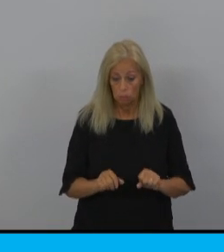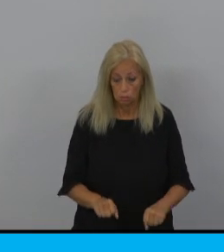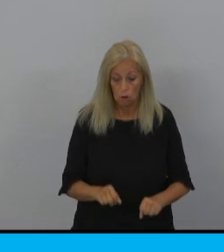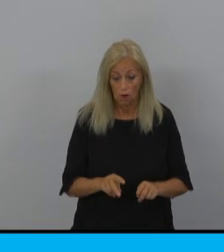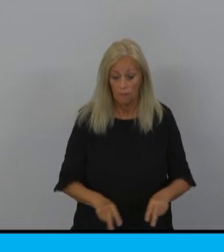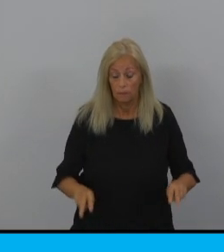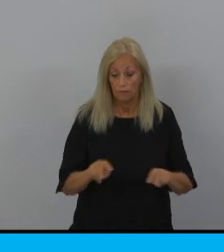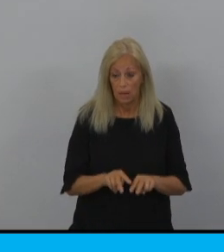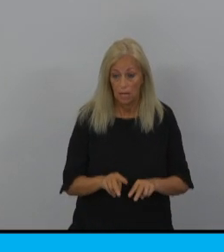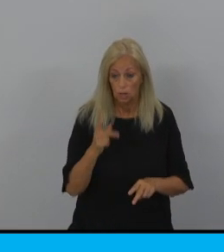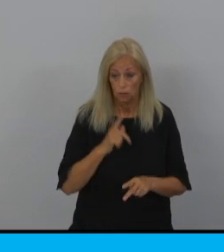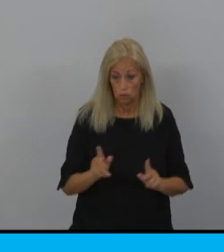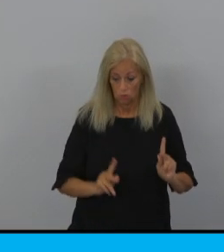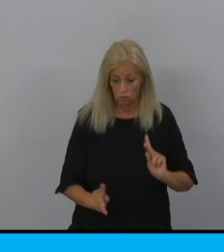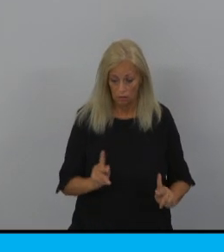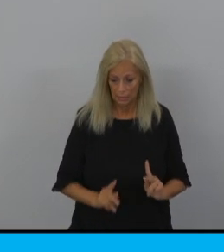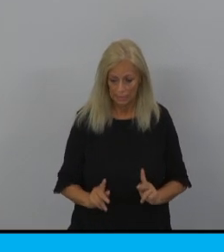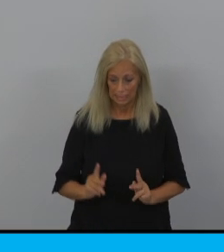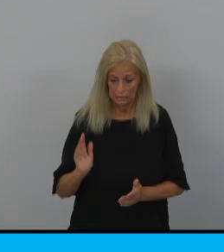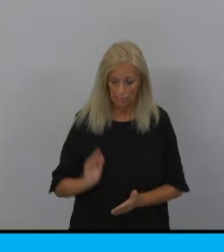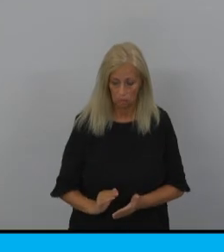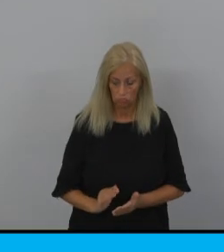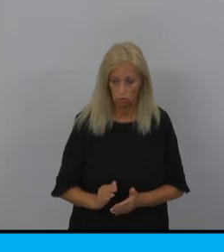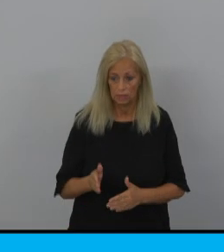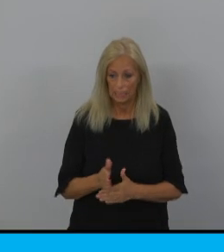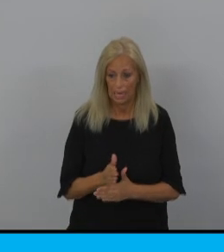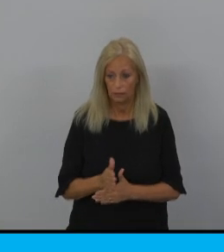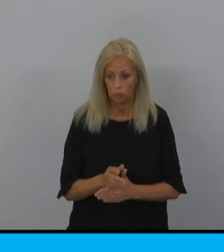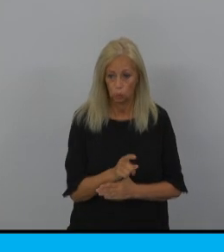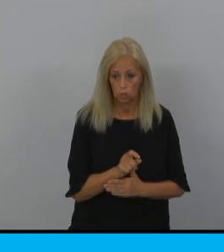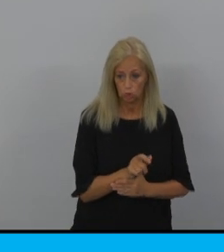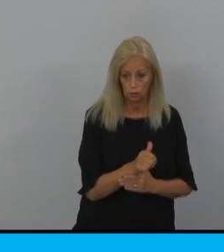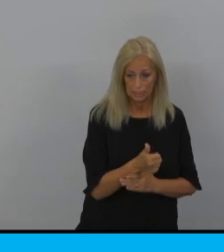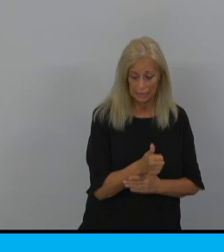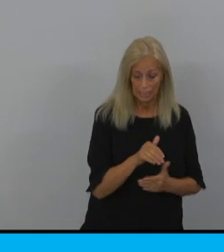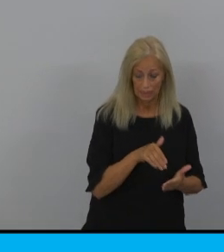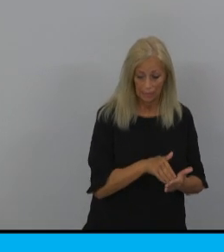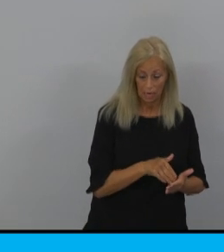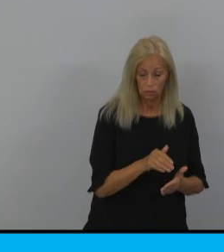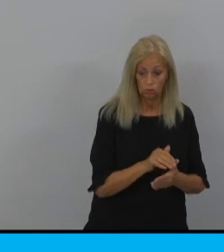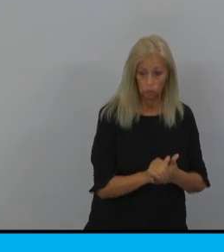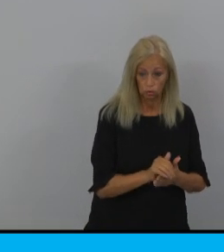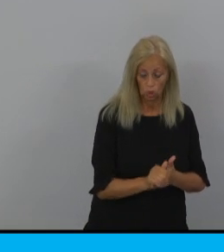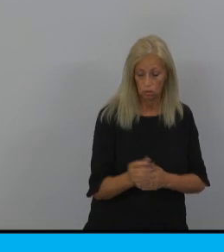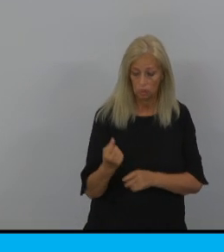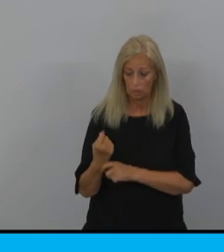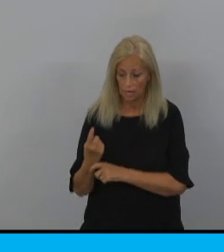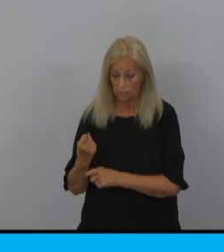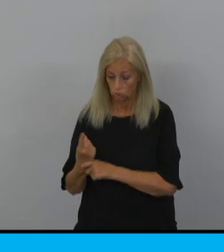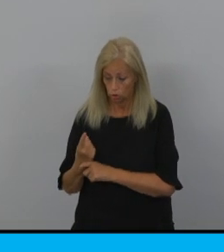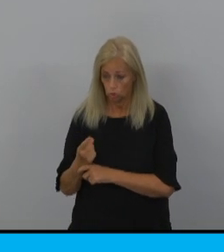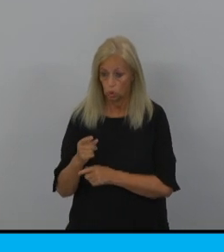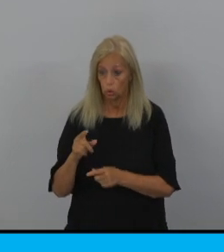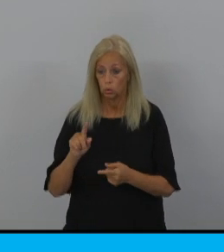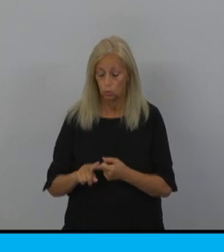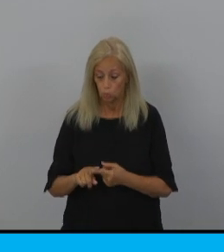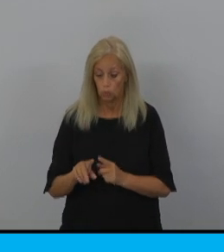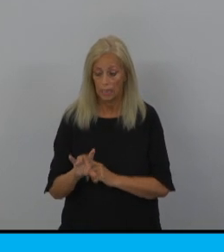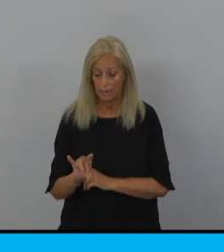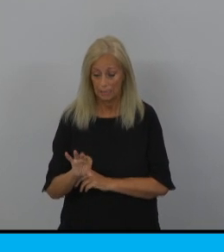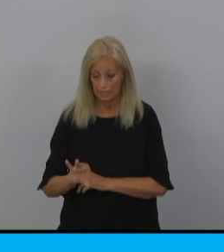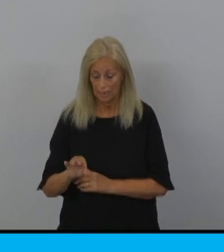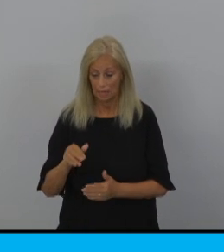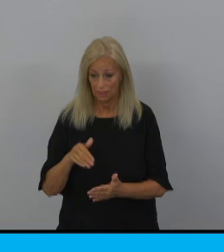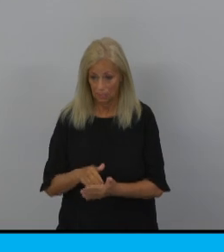residences down. So our average value went from $110,000 last year to $89,000 this